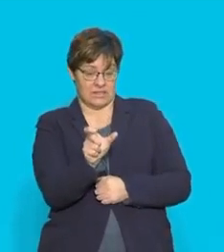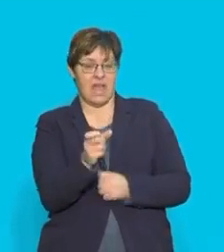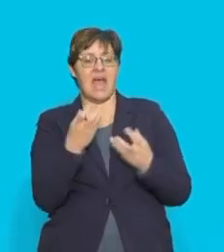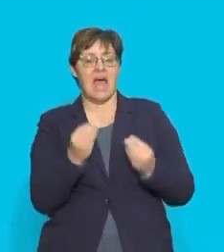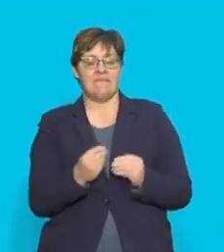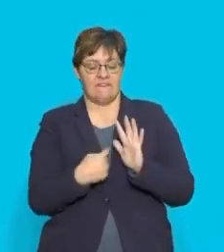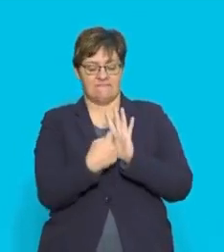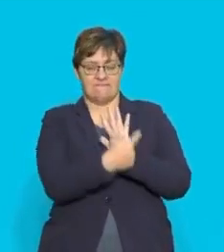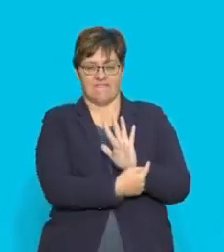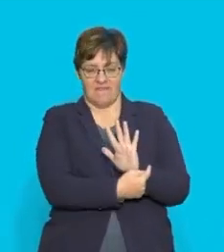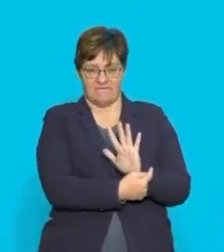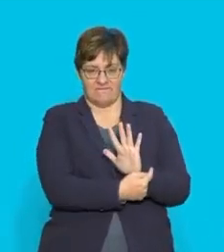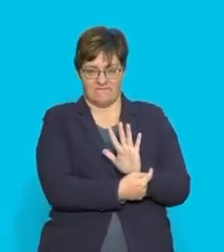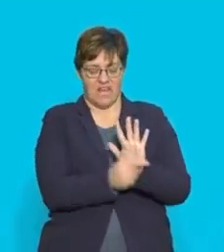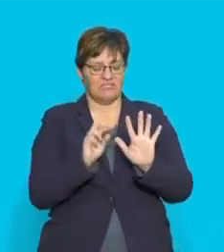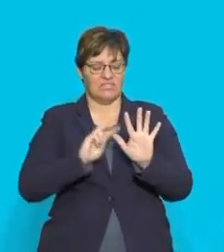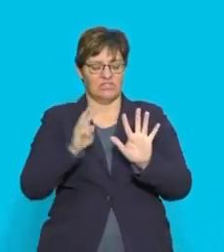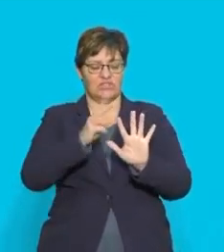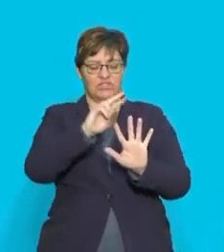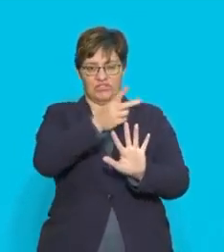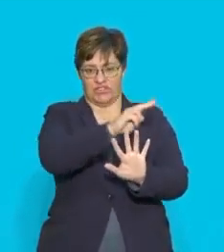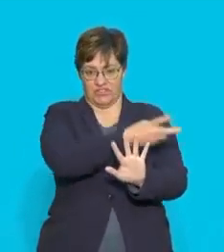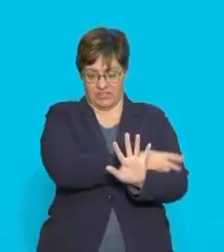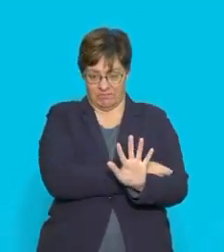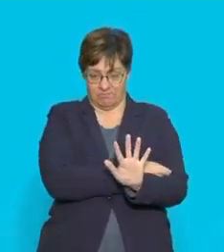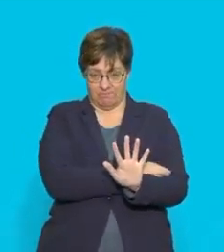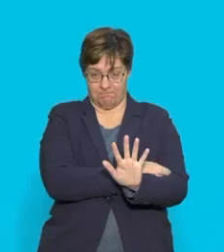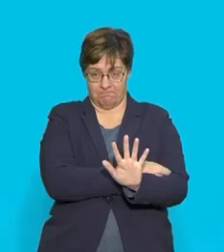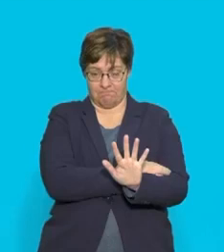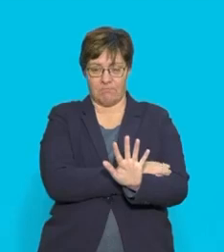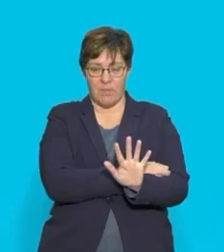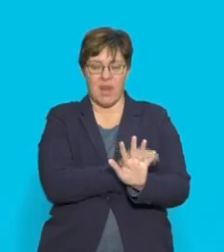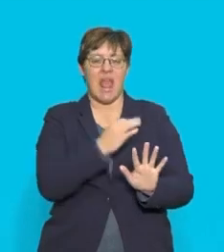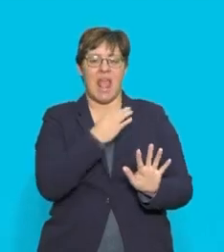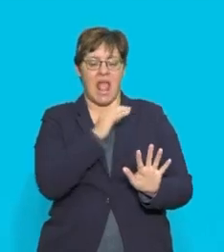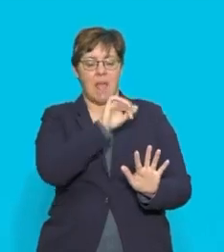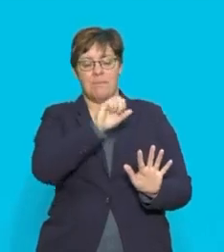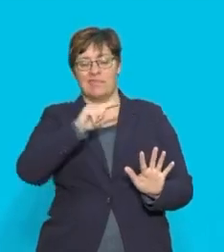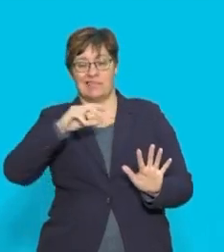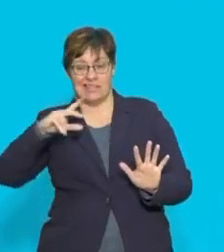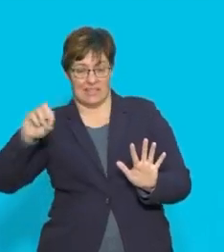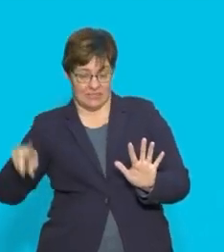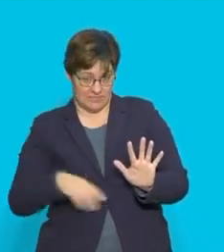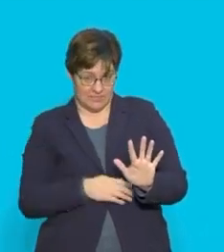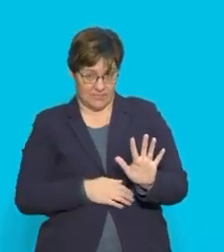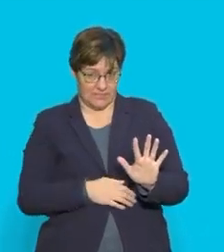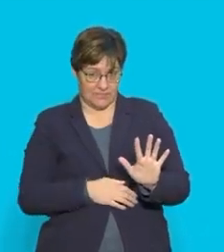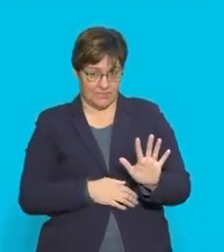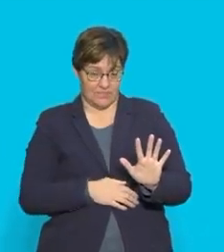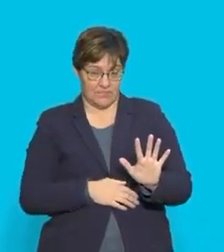of 5 different letters of the English alphabet.